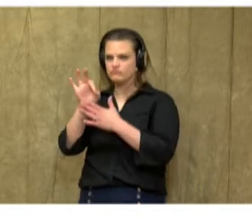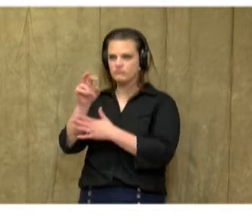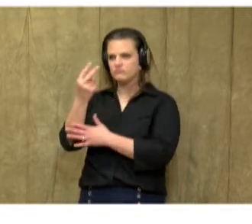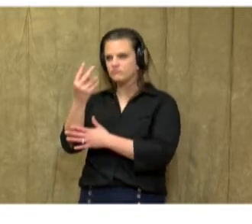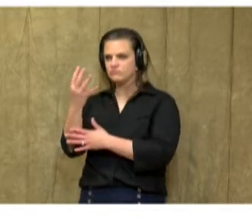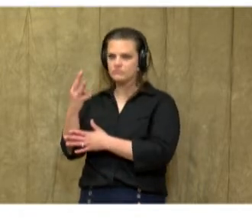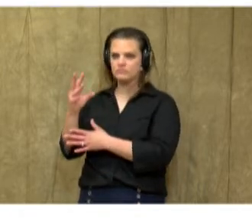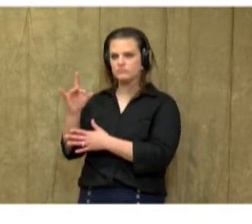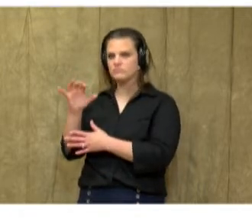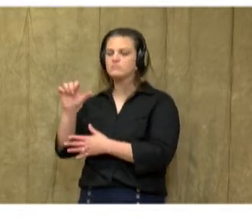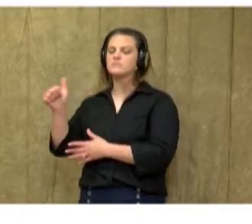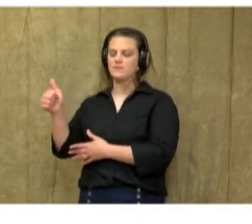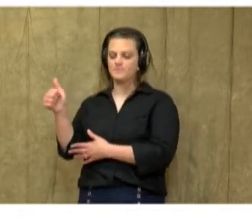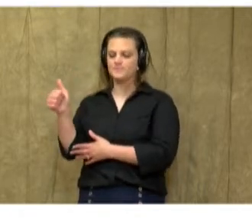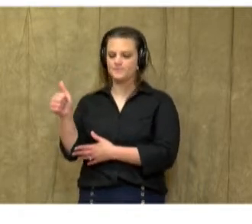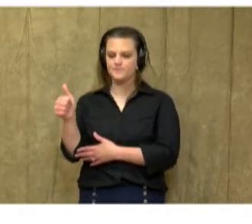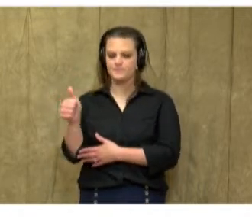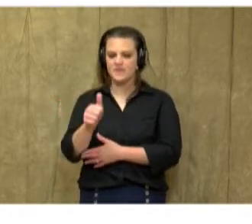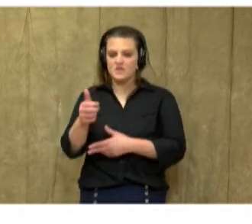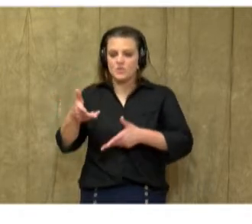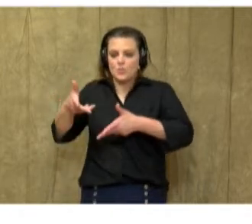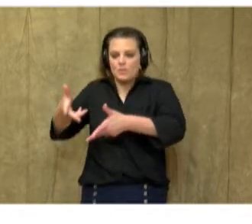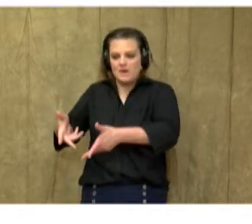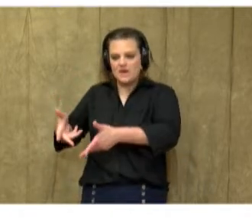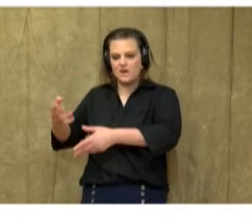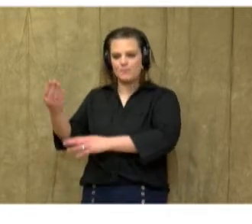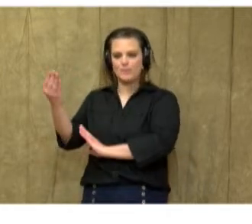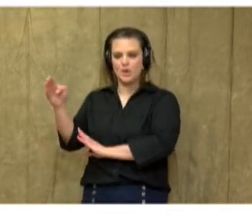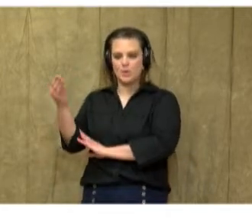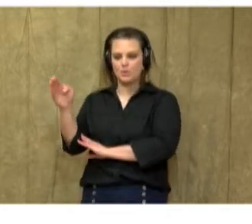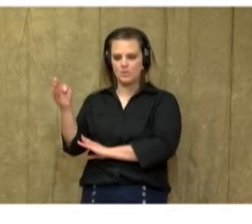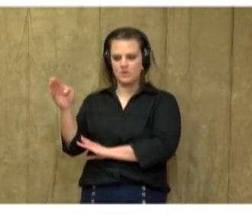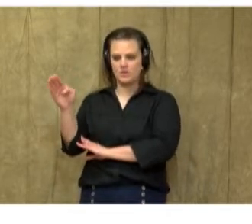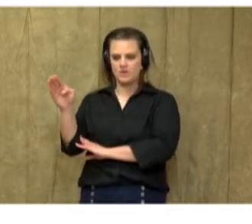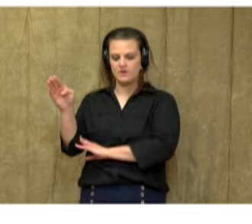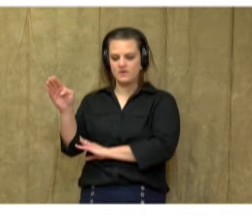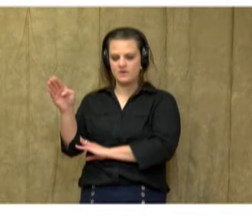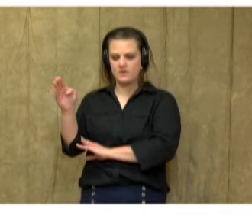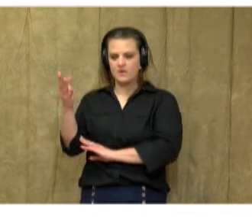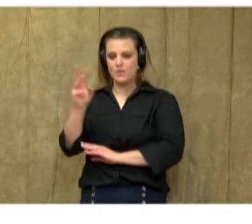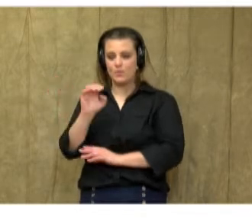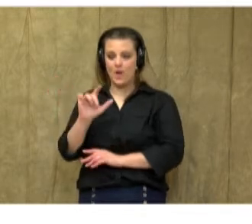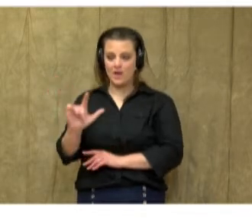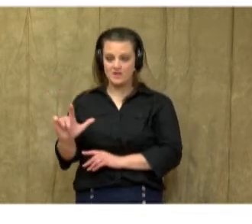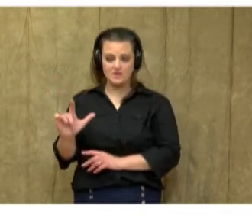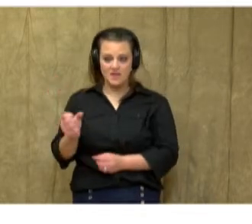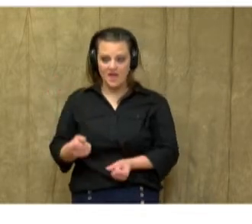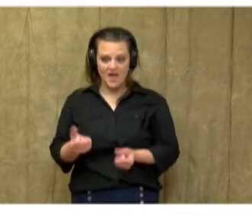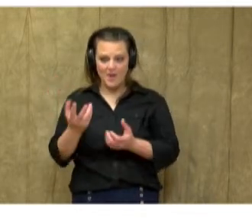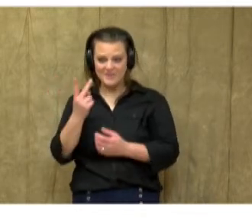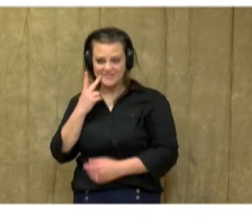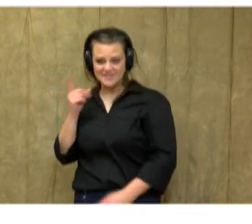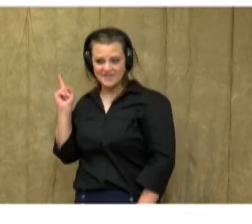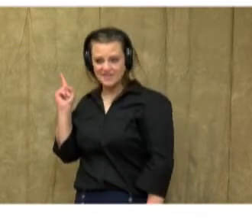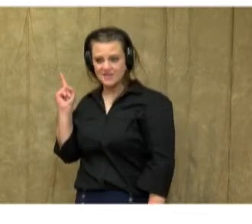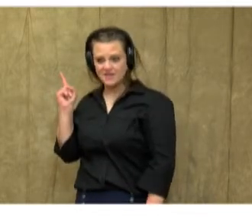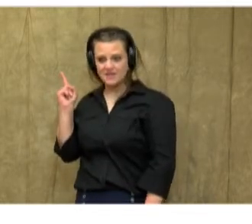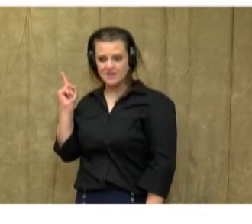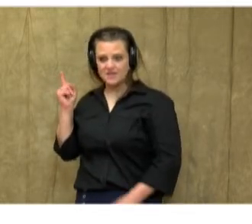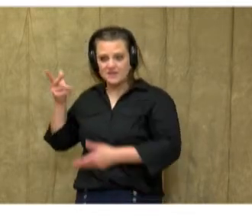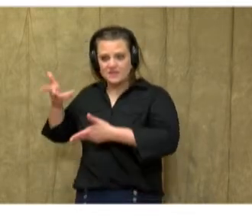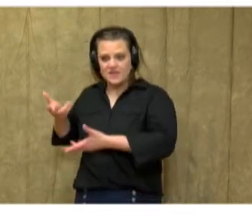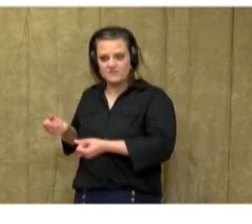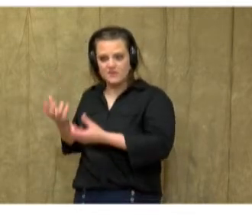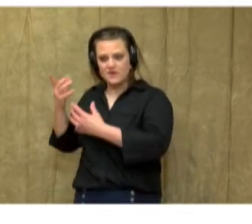10. And it says the remaining tiles are blue. Well, how many tiles do you see that are